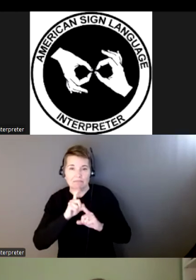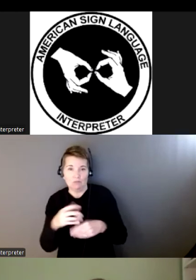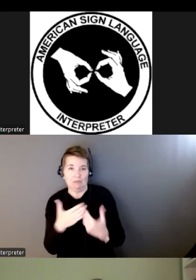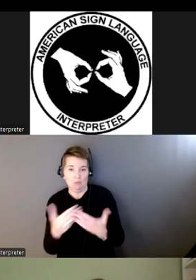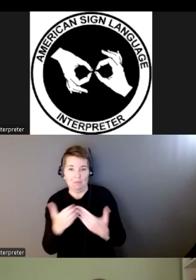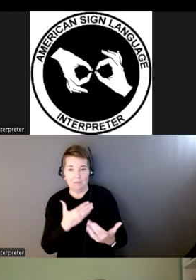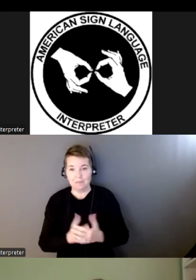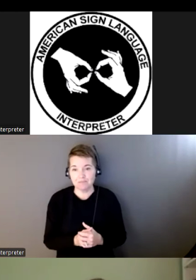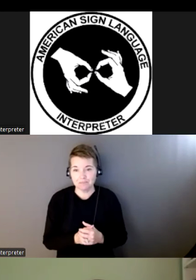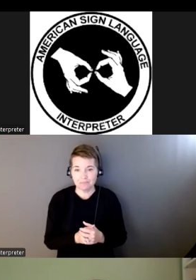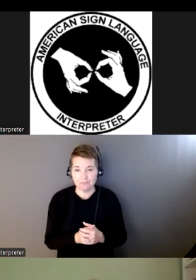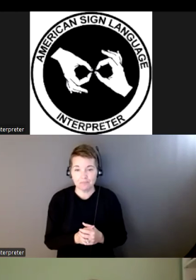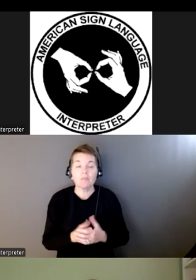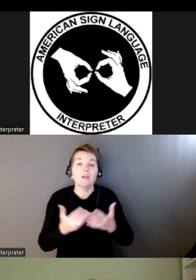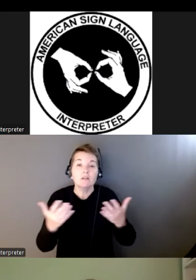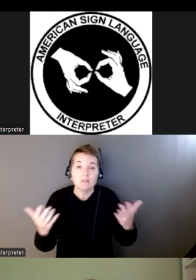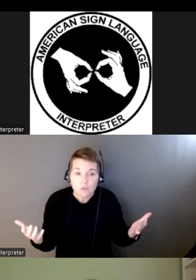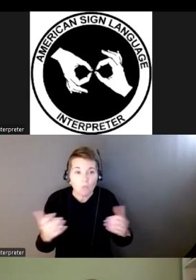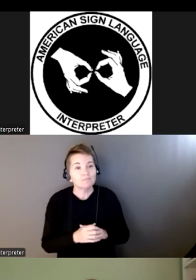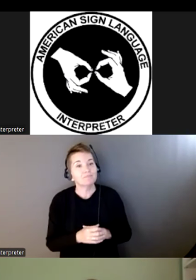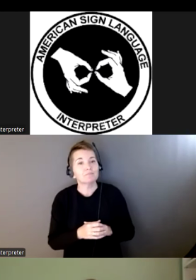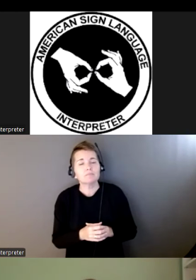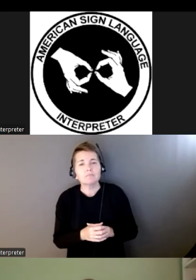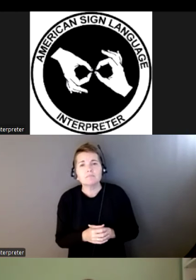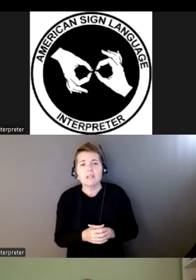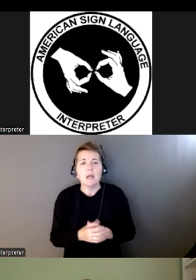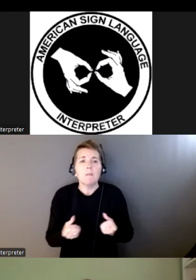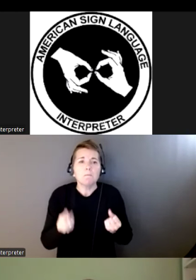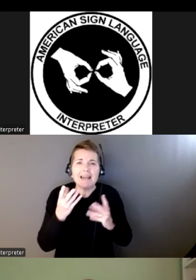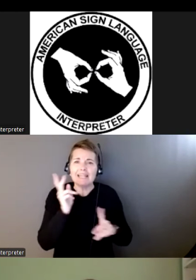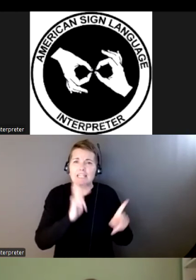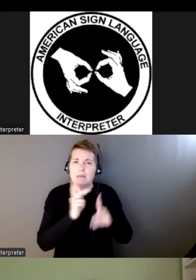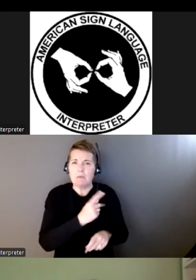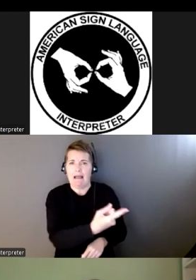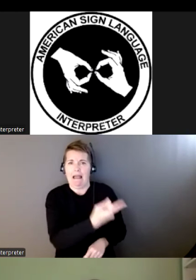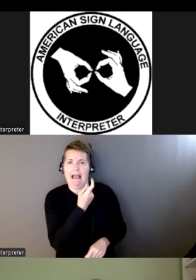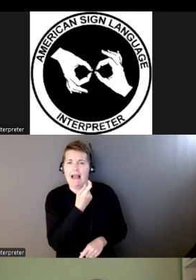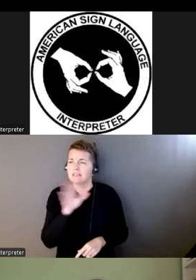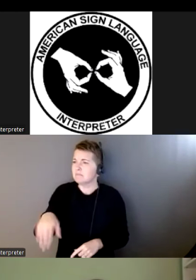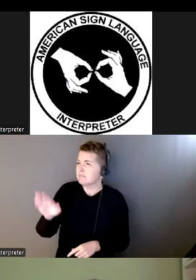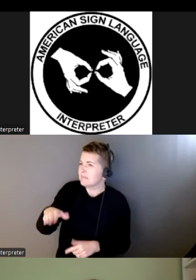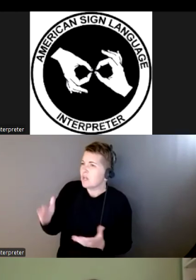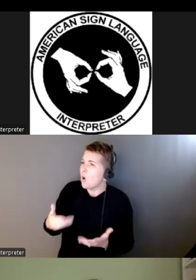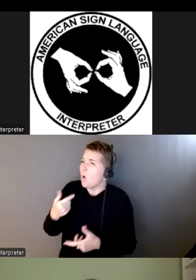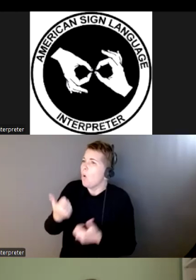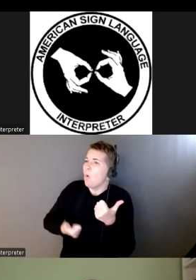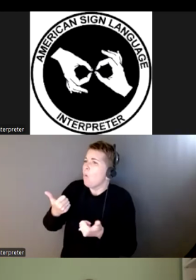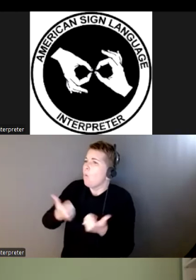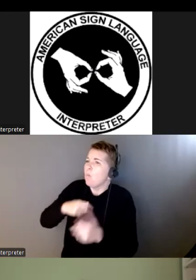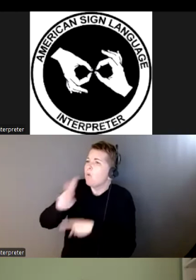So I get calls and emails often from the artists saying, well, what kind of project do you want to fund? Like